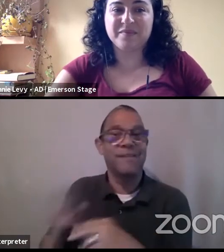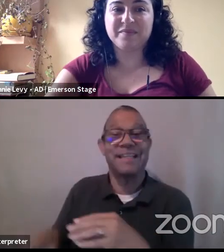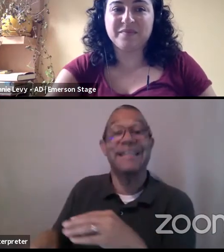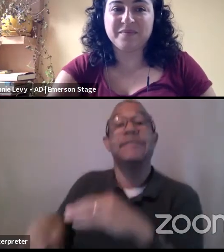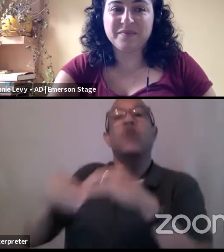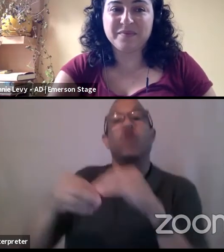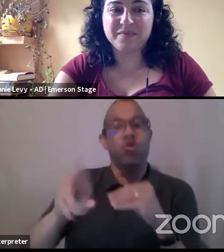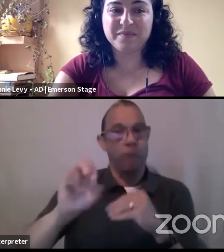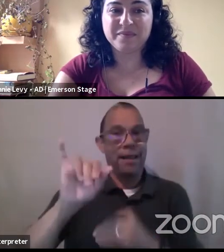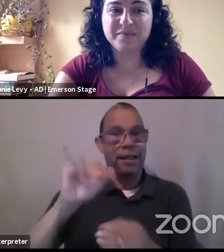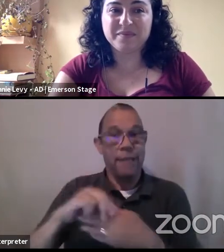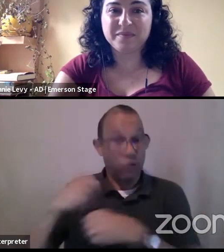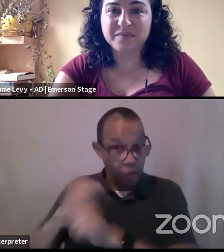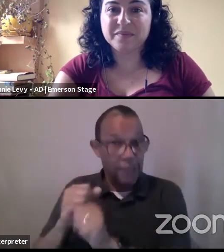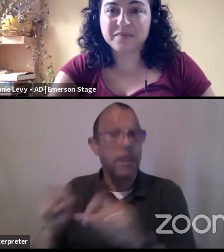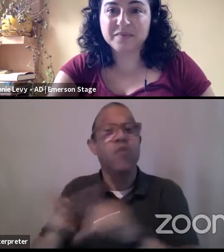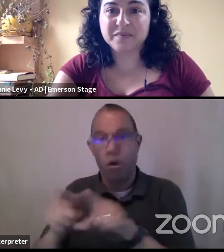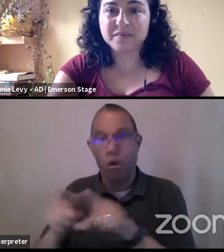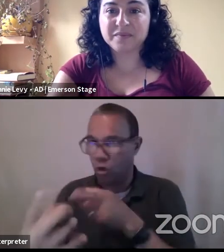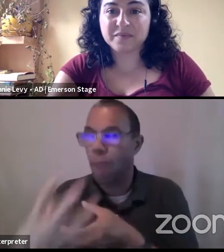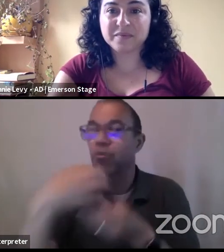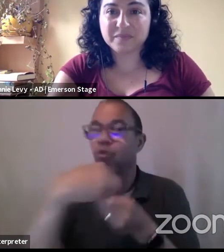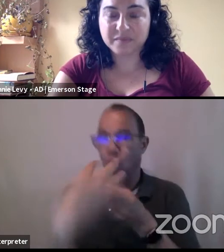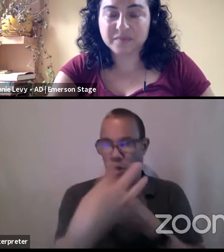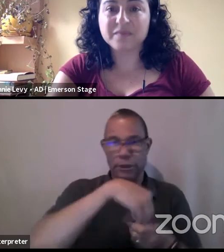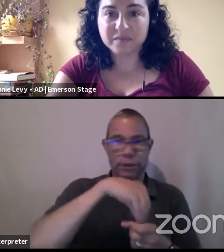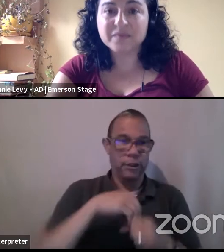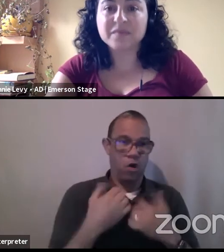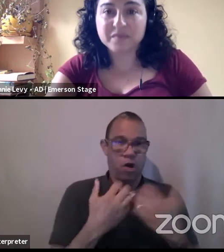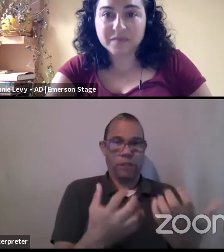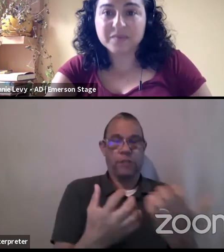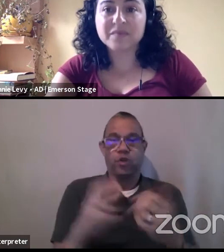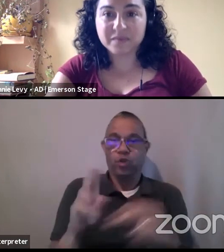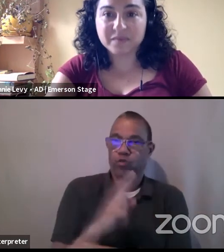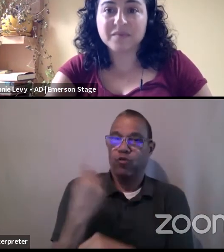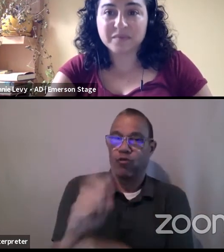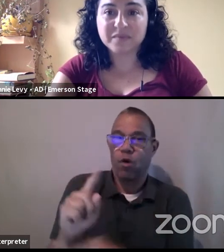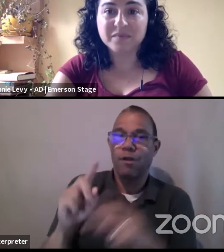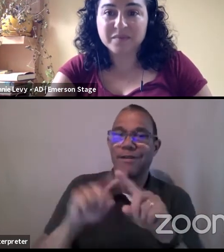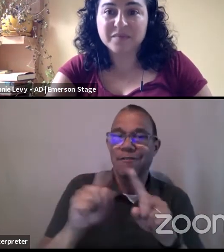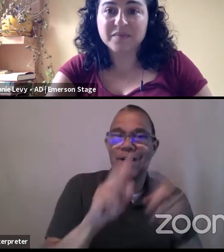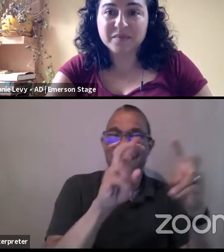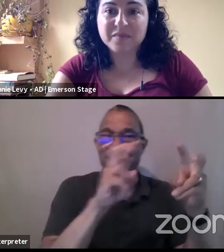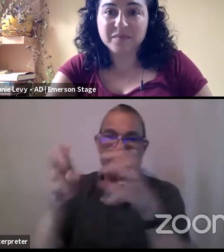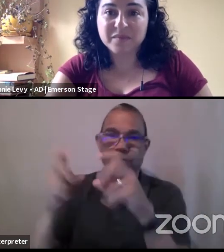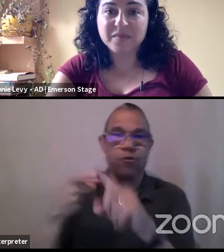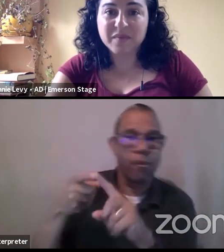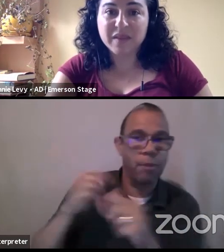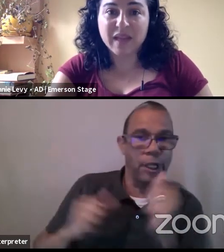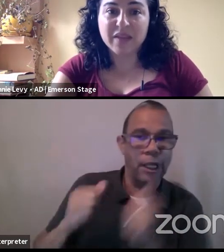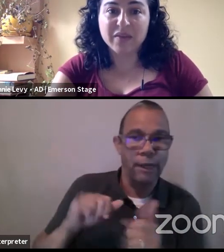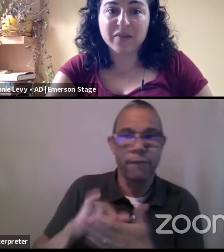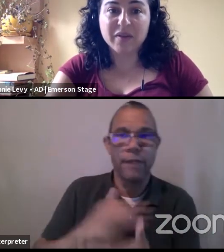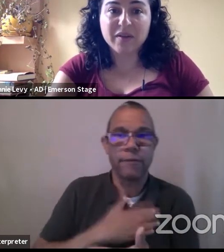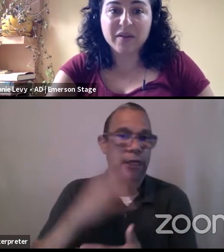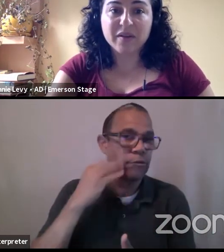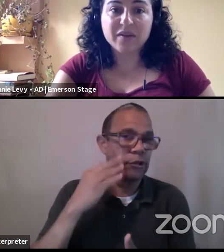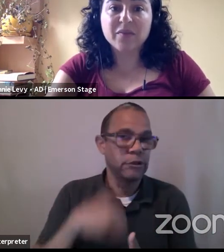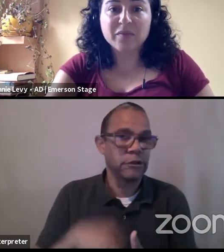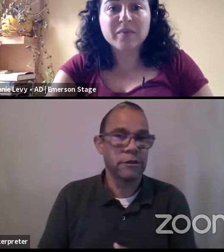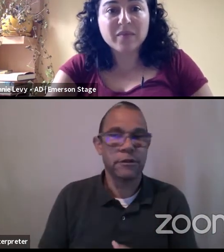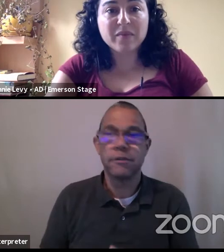created that's also absorbed and used for the themes of the play. That has been my experience. Thank you.